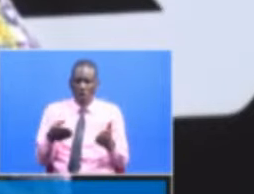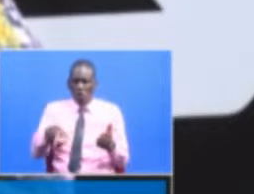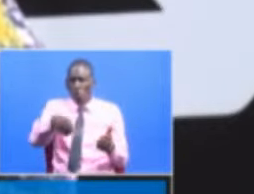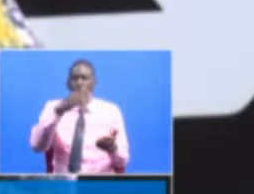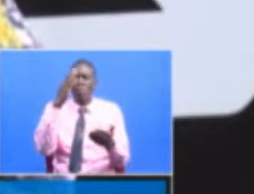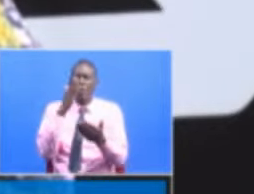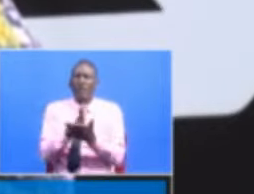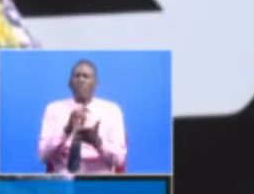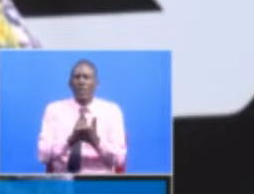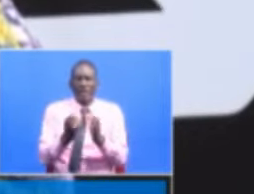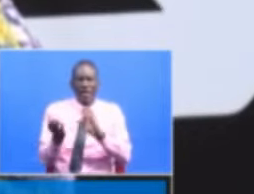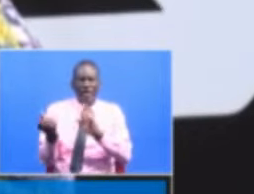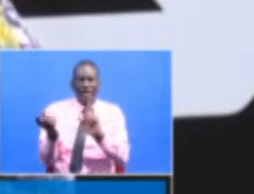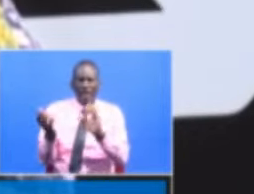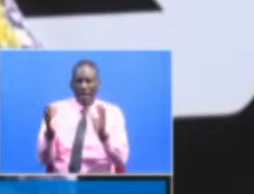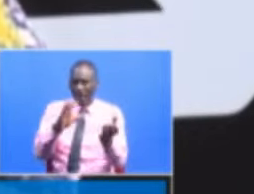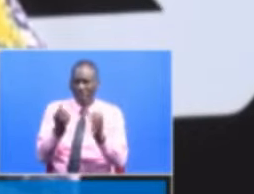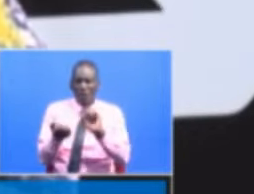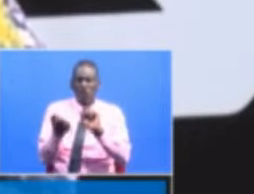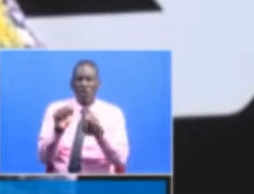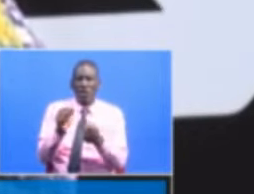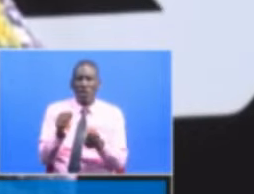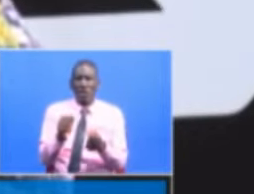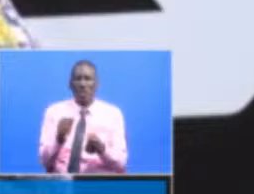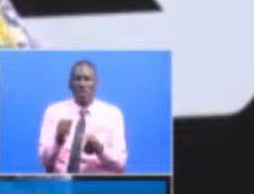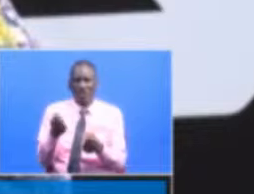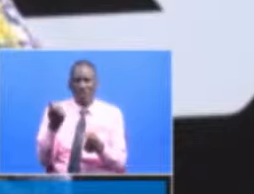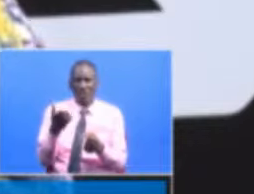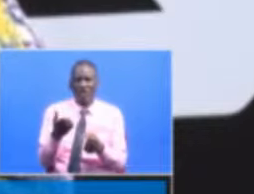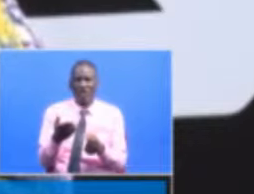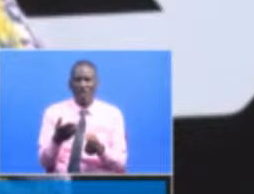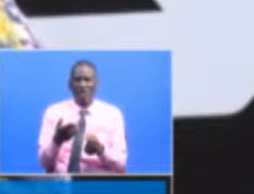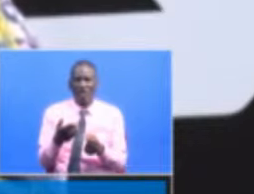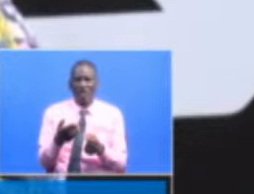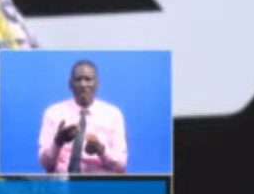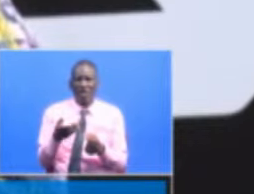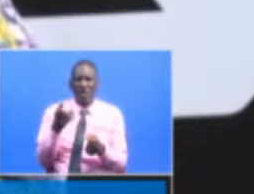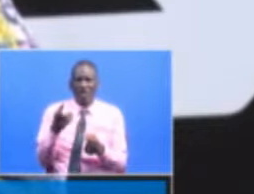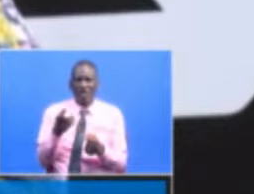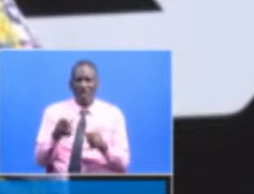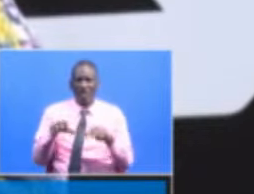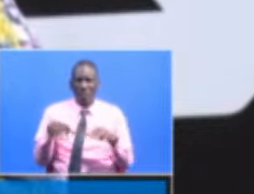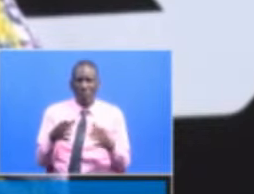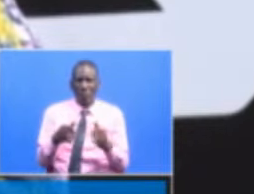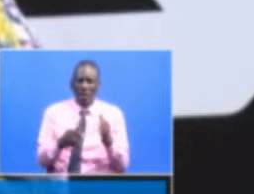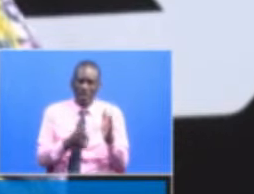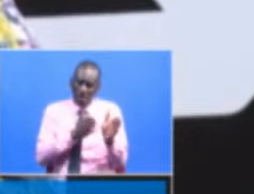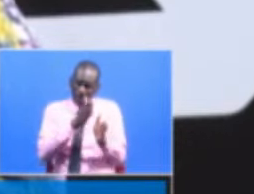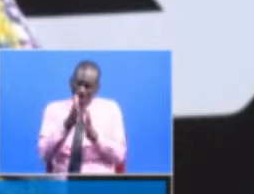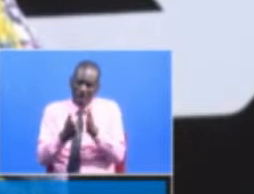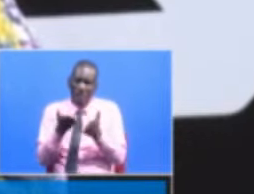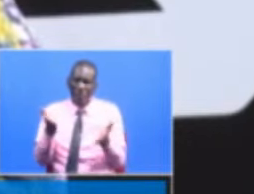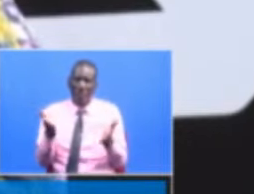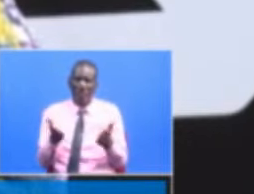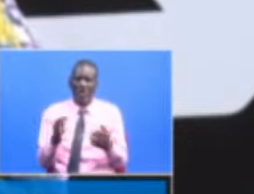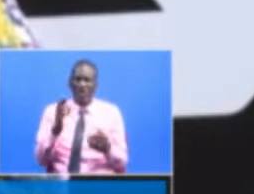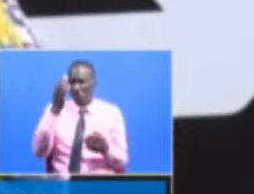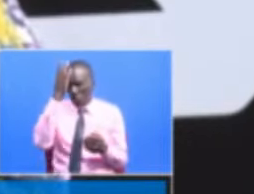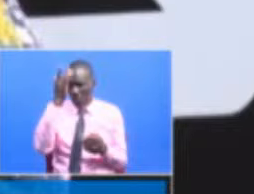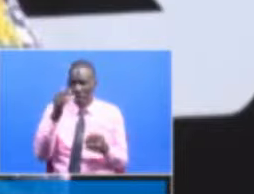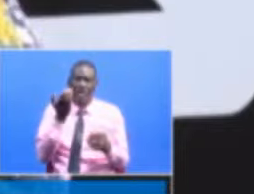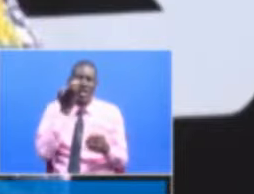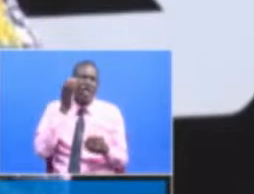climate change is a God-sent thing. So we'll just be waiting. It's a God-sent thing, and because we are in Isiolo,